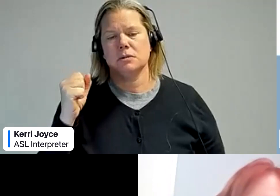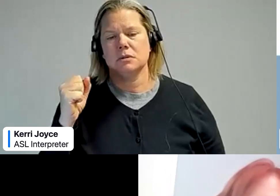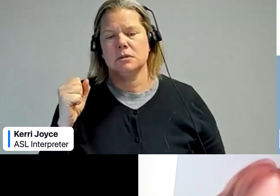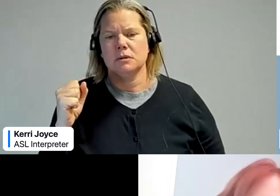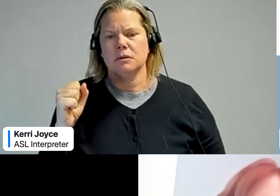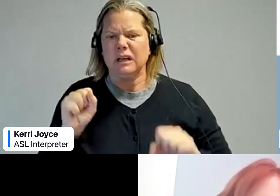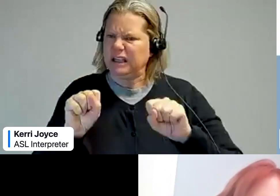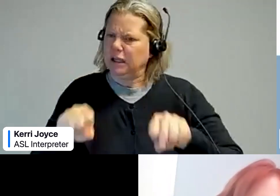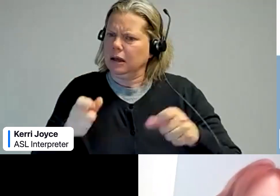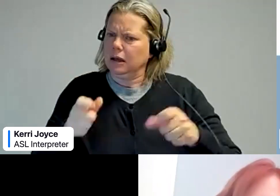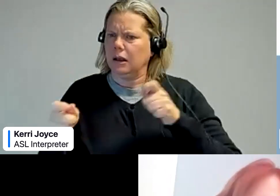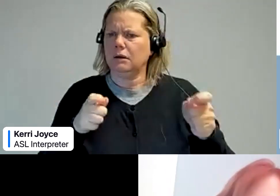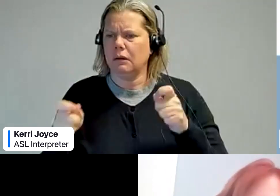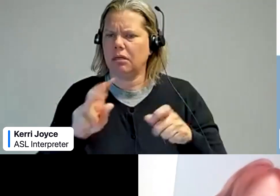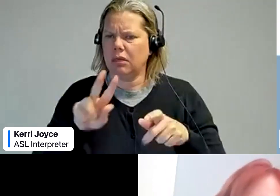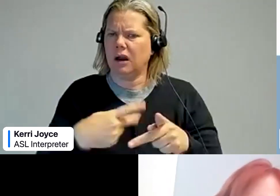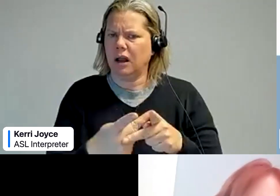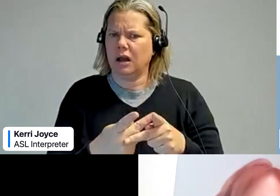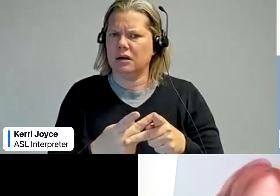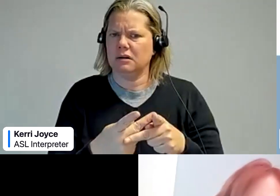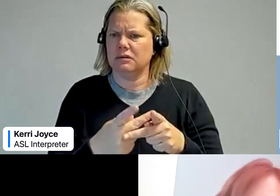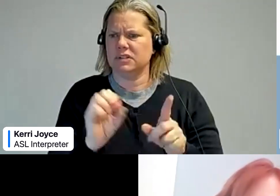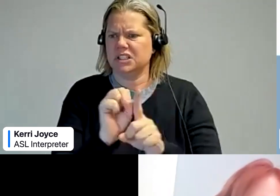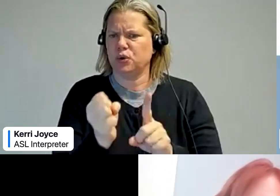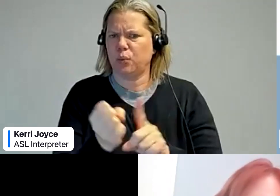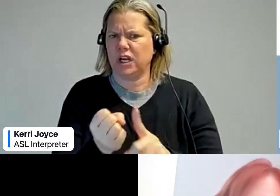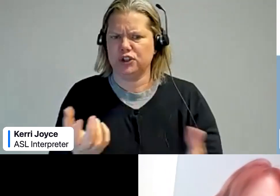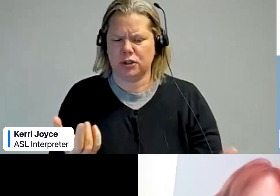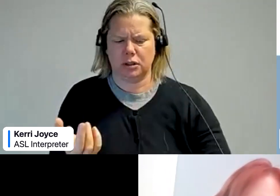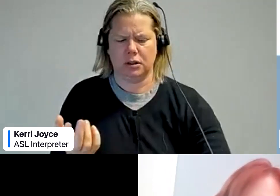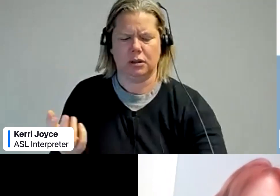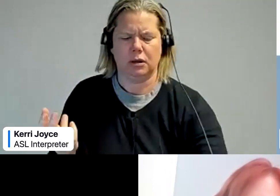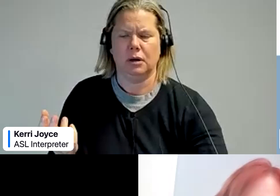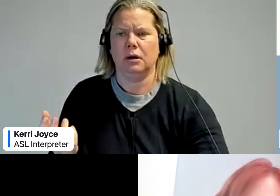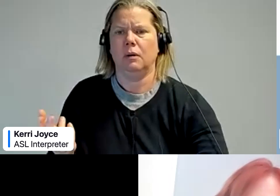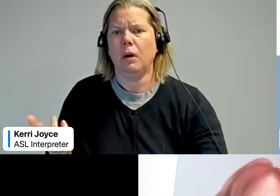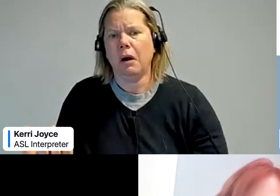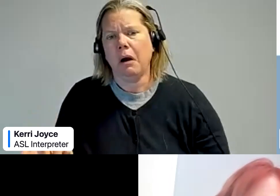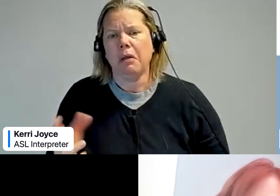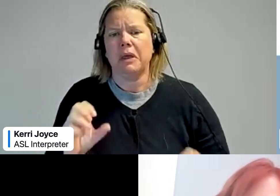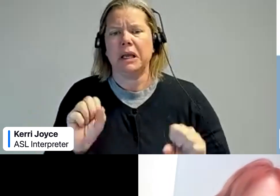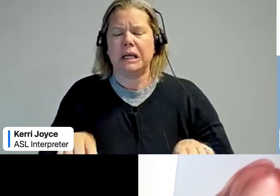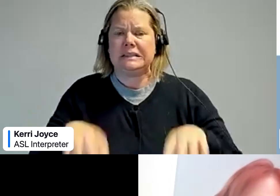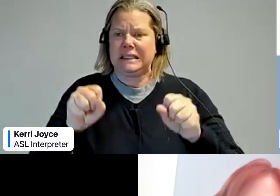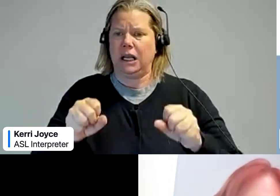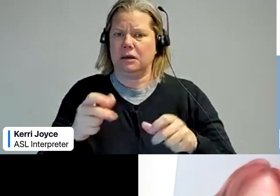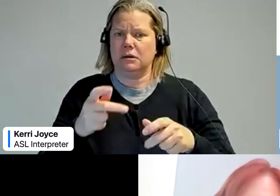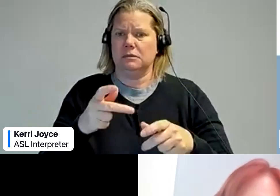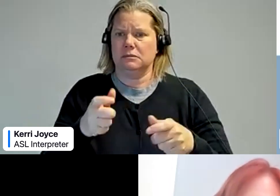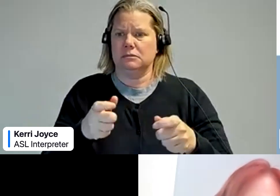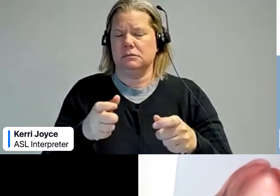to handle a lot of those types of situations where they can temporarily take custody if needed in an